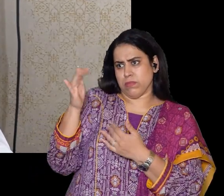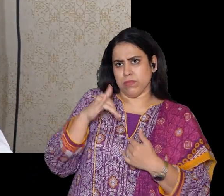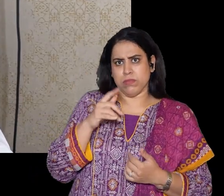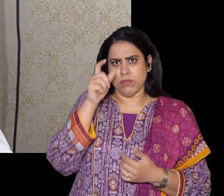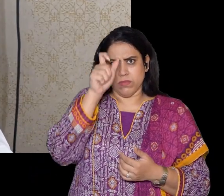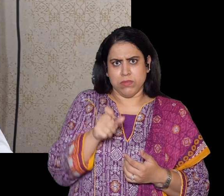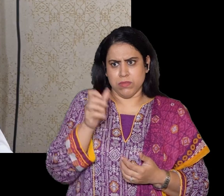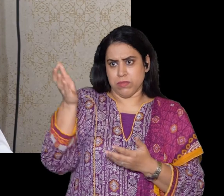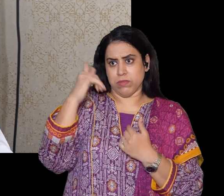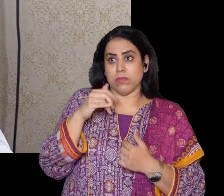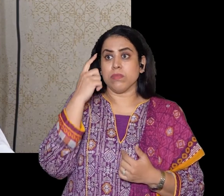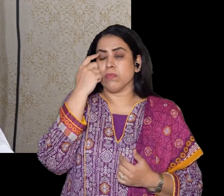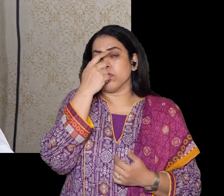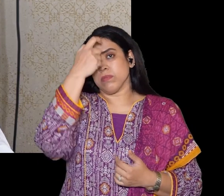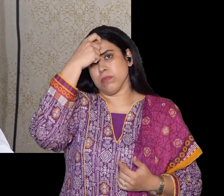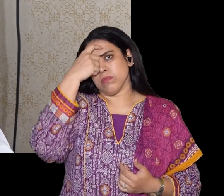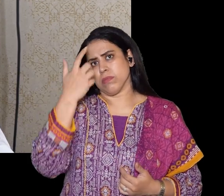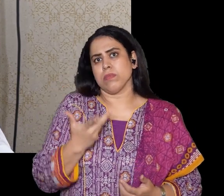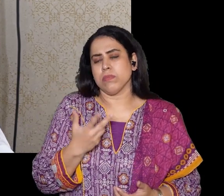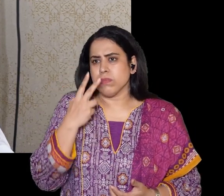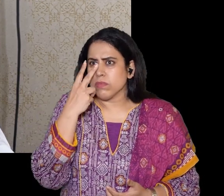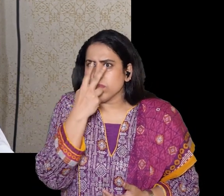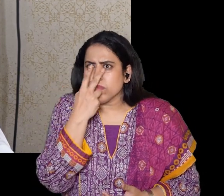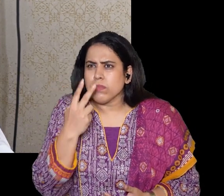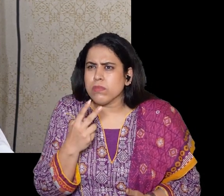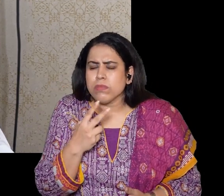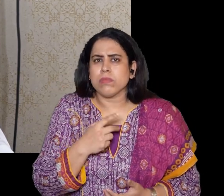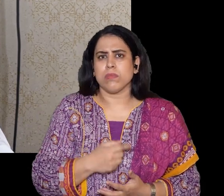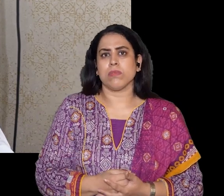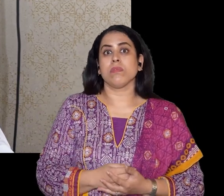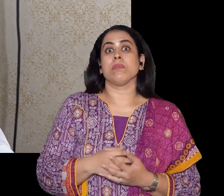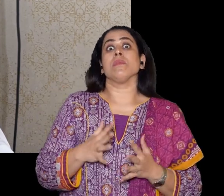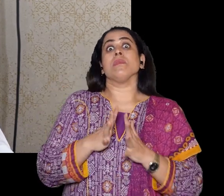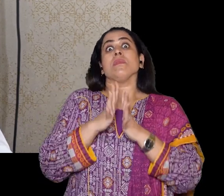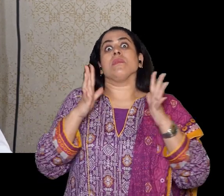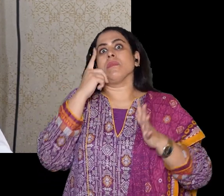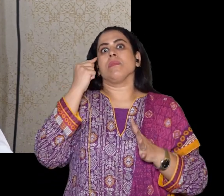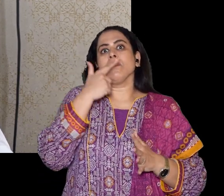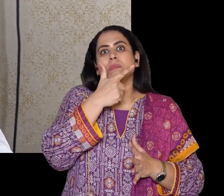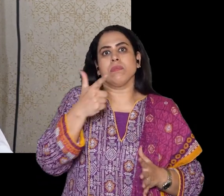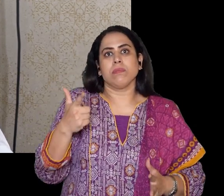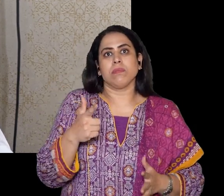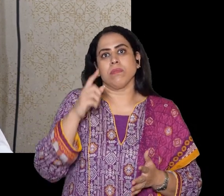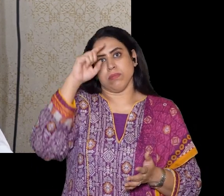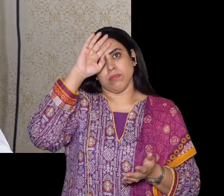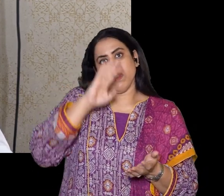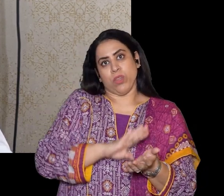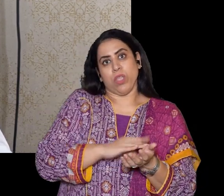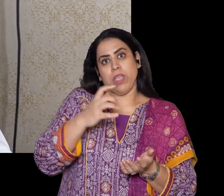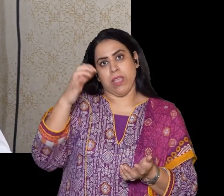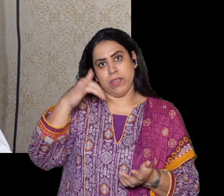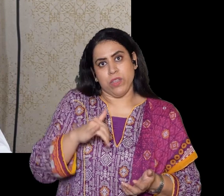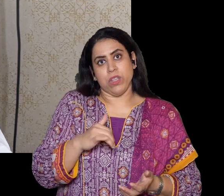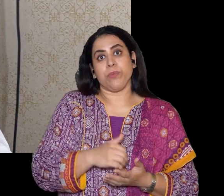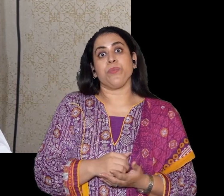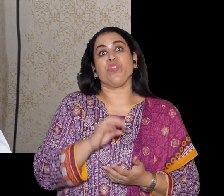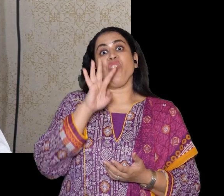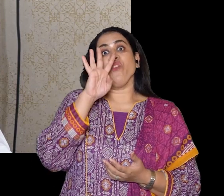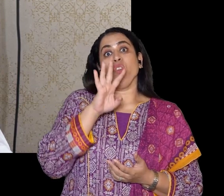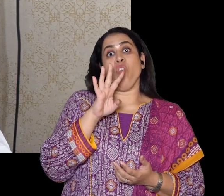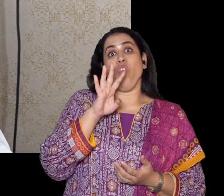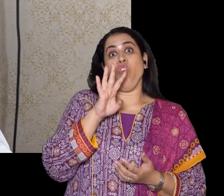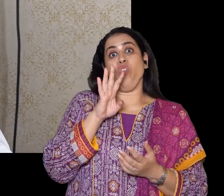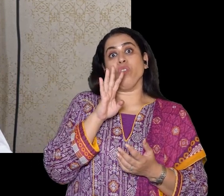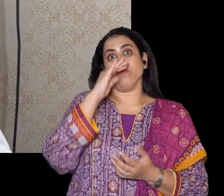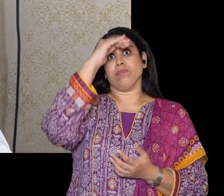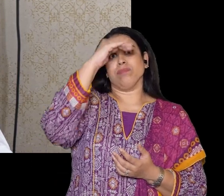comes to us with the eye problem due to diabetes, majority of those patients are already on the